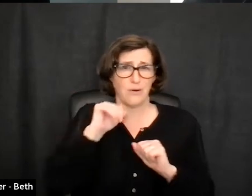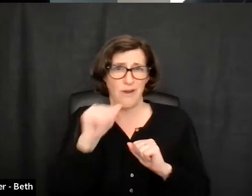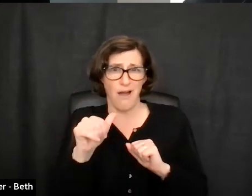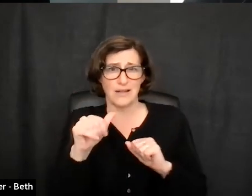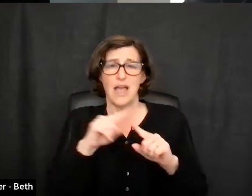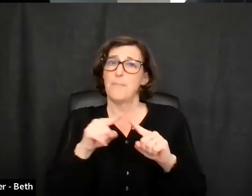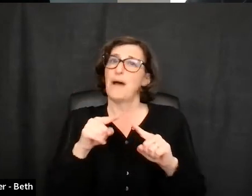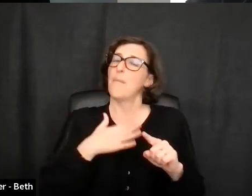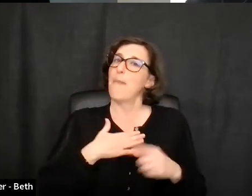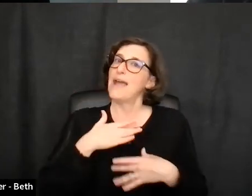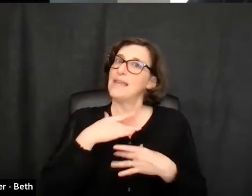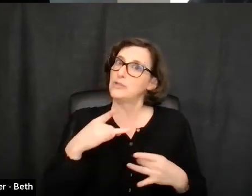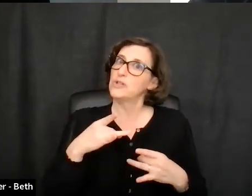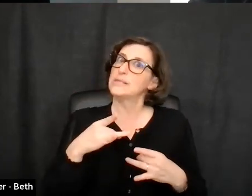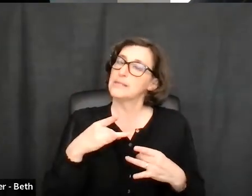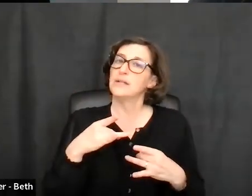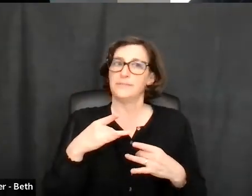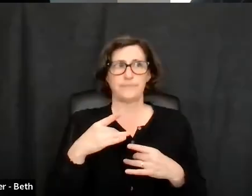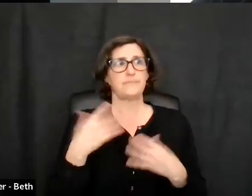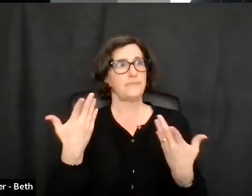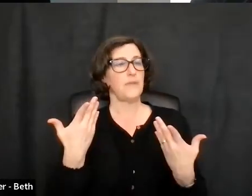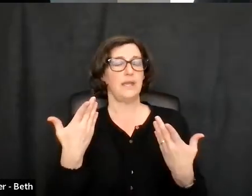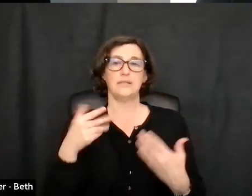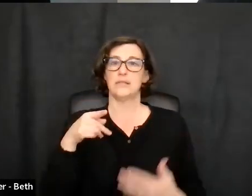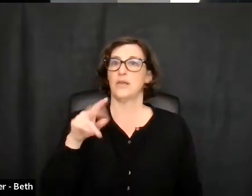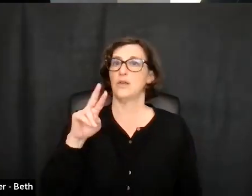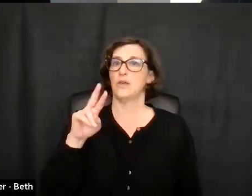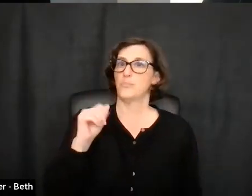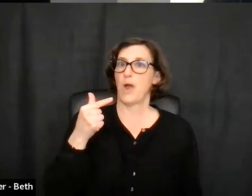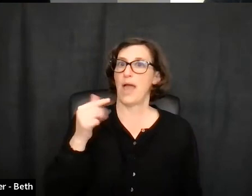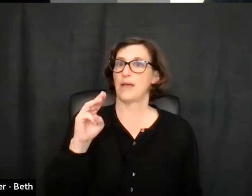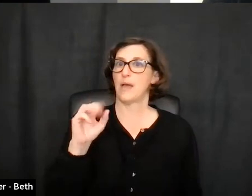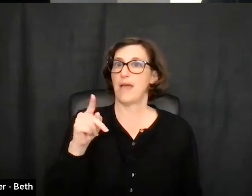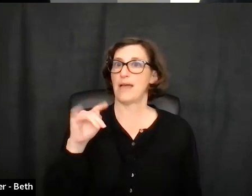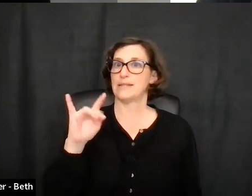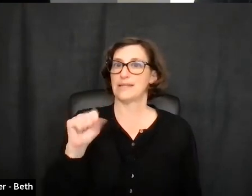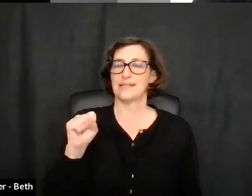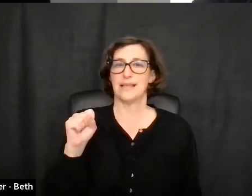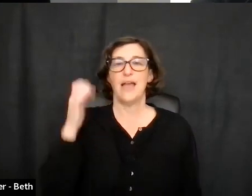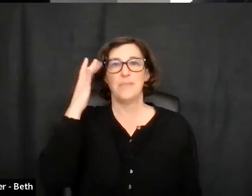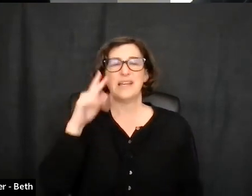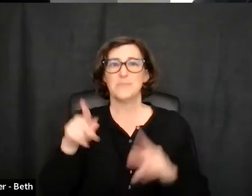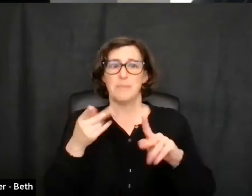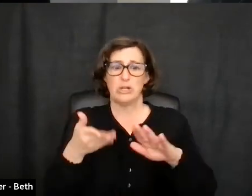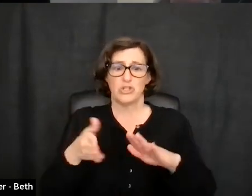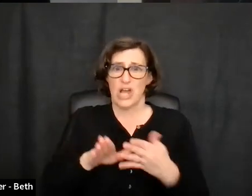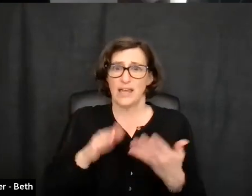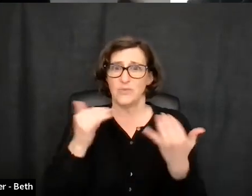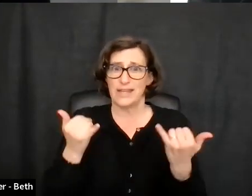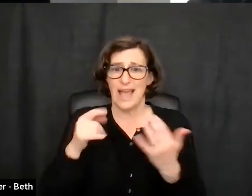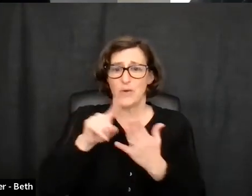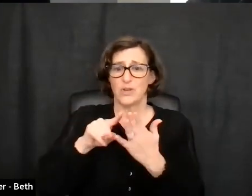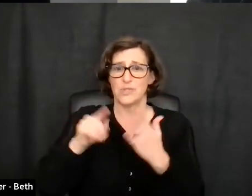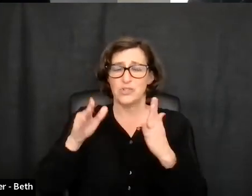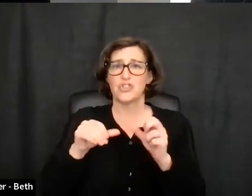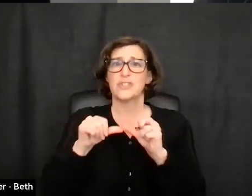I'm interested in a pragmatic case because, you know, in a time which people are dying as we speak, like research is consistently on a